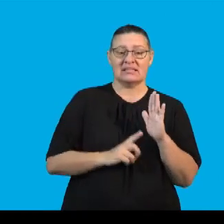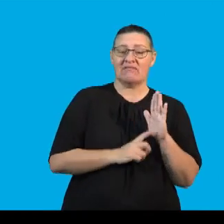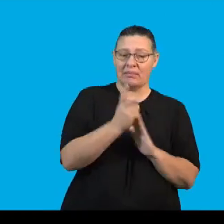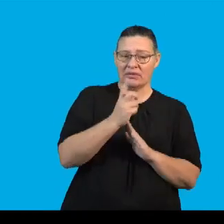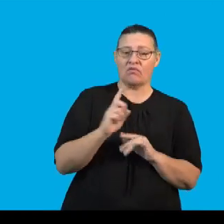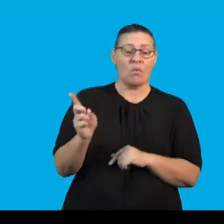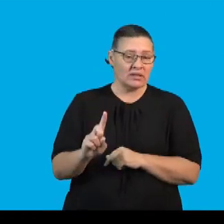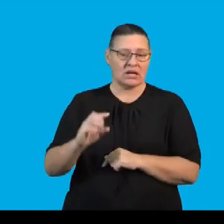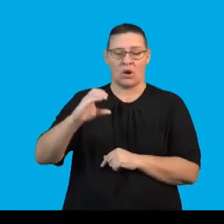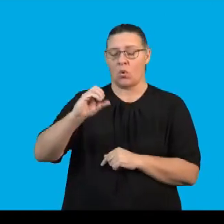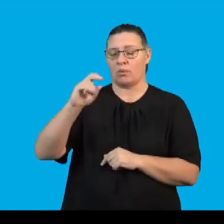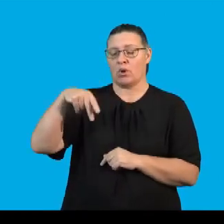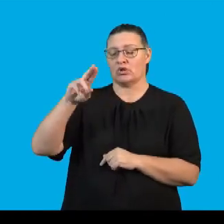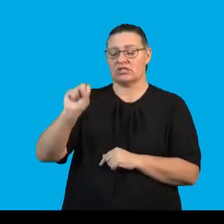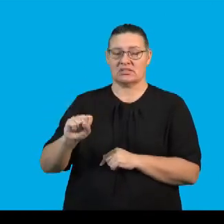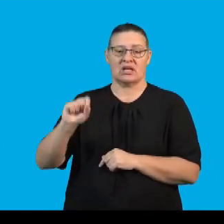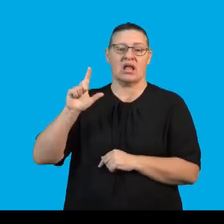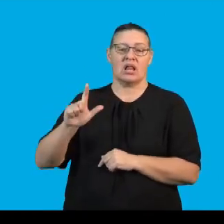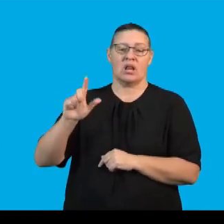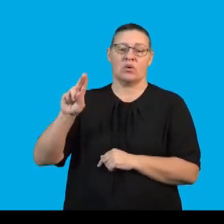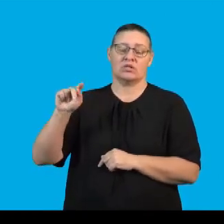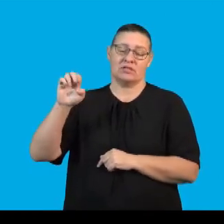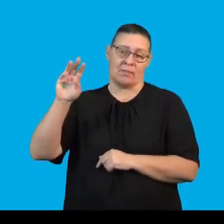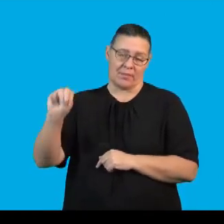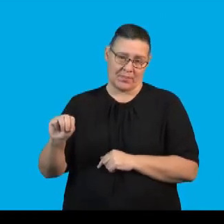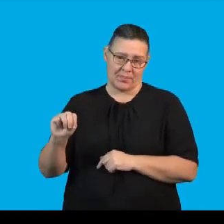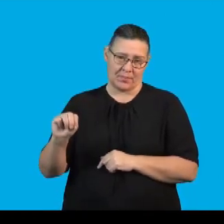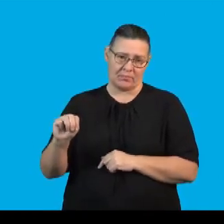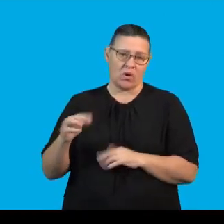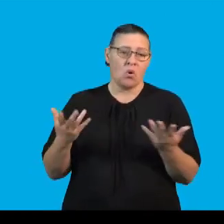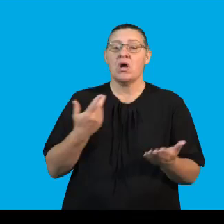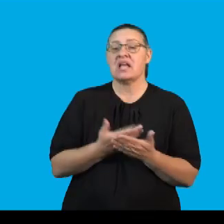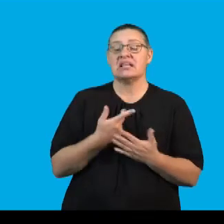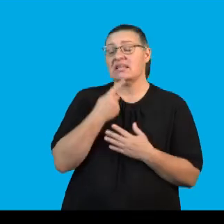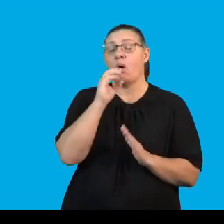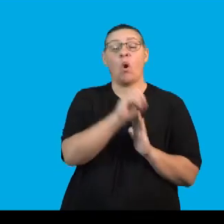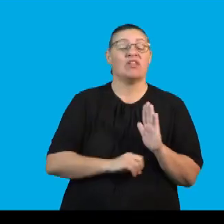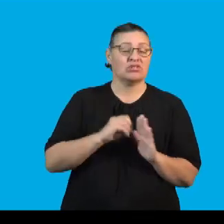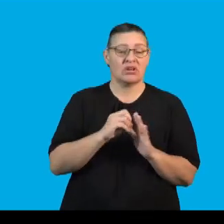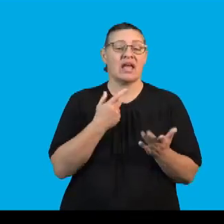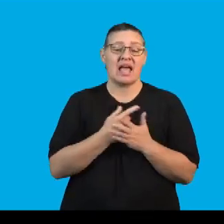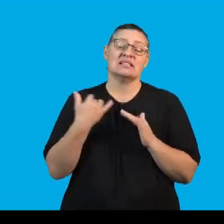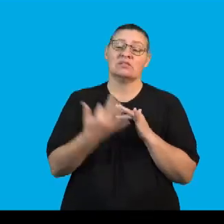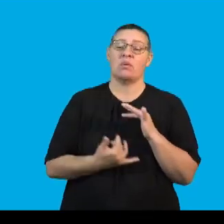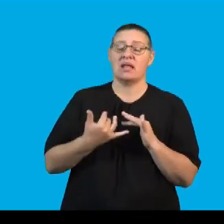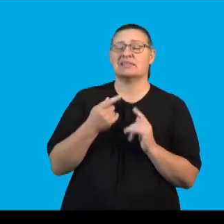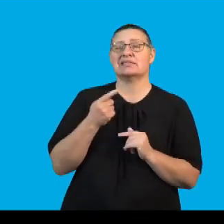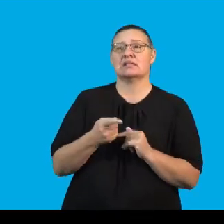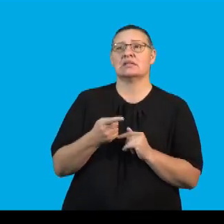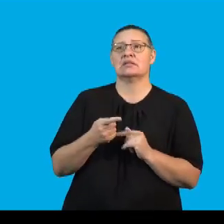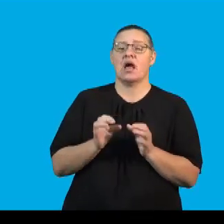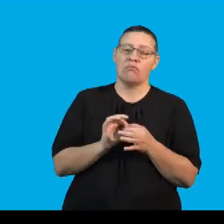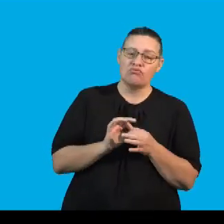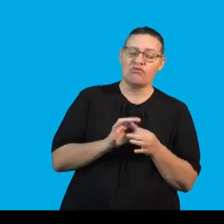see a slash. It stimulates the development of corpus luteum. You can even say for ovulation, you can say it stimulates